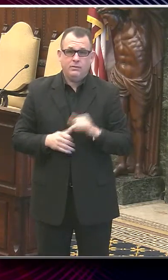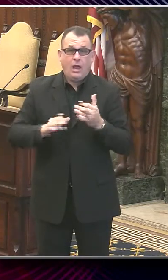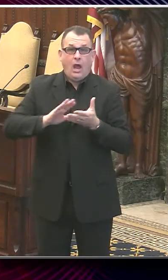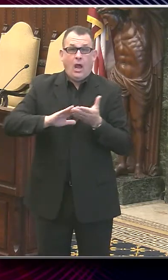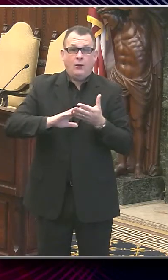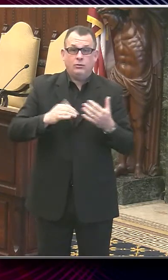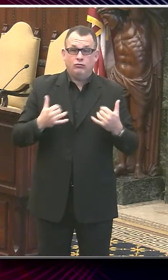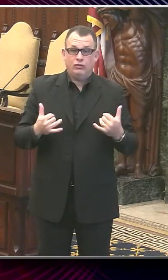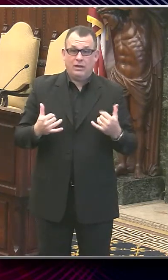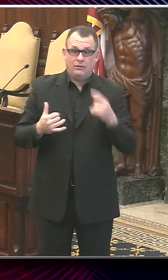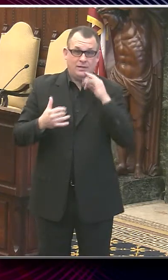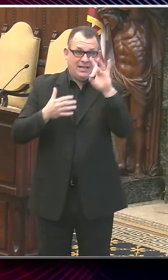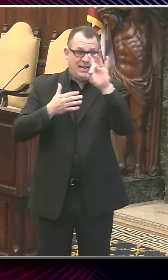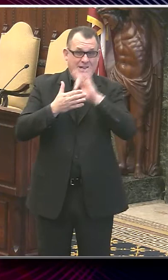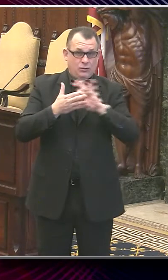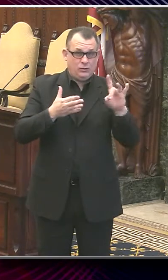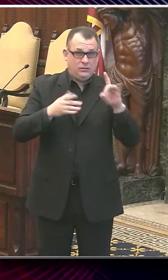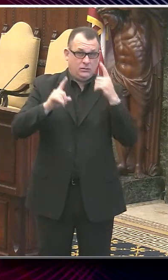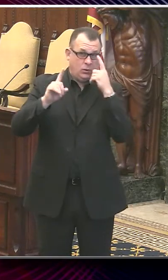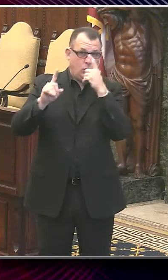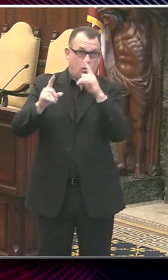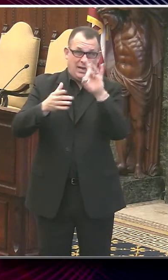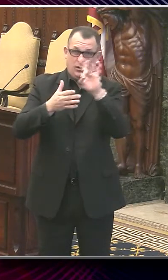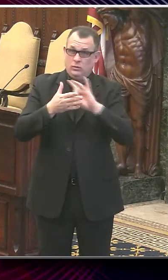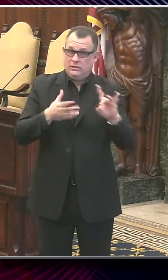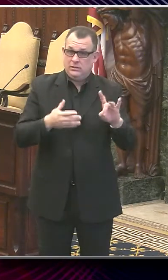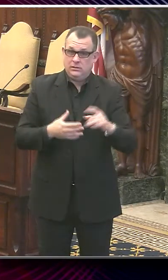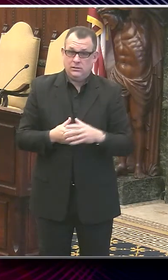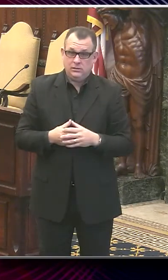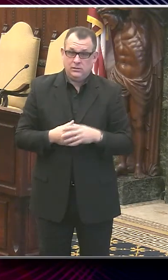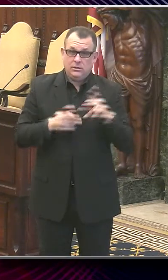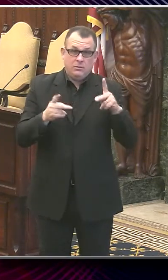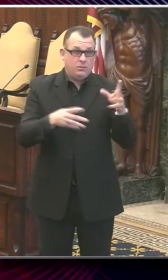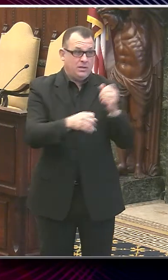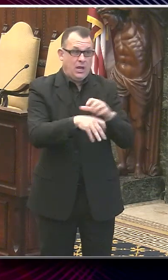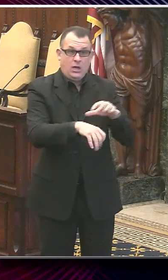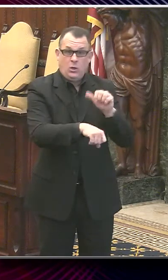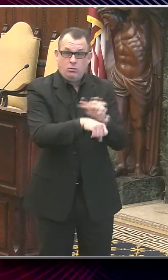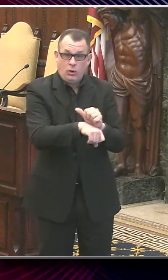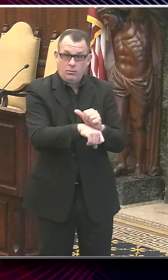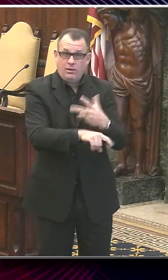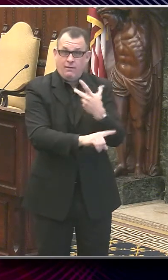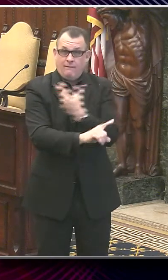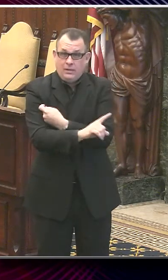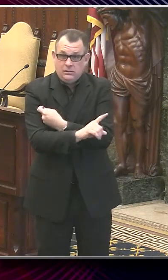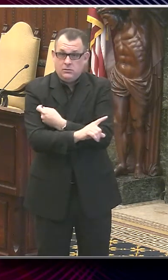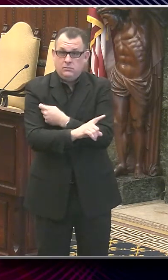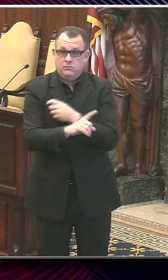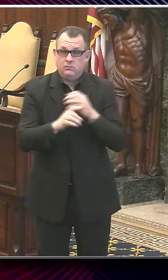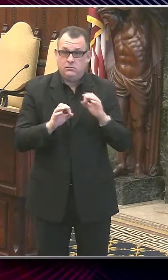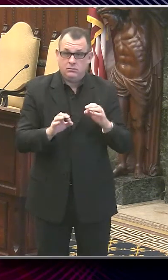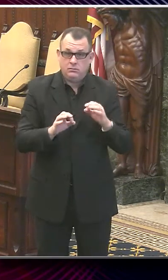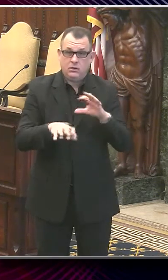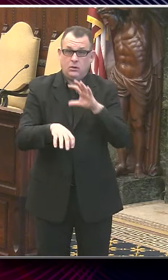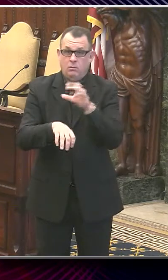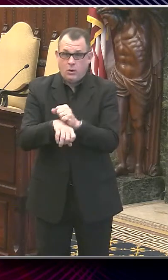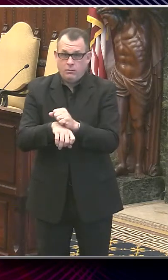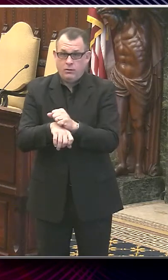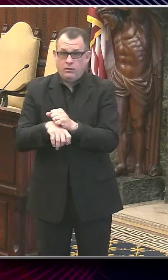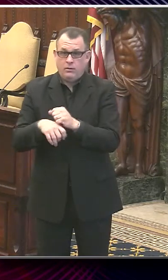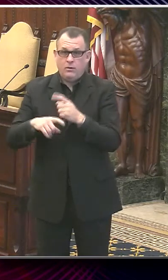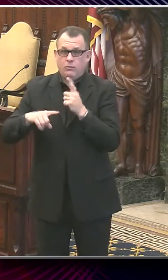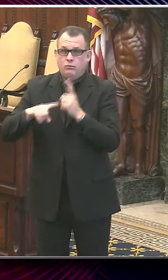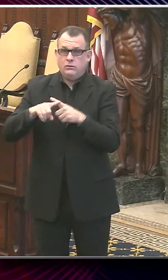weeks. Now, the way that people can get an appointment there, get vaccinated there, is going to be a combination of appointments and